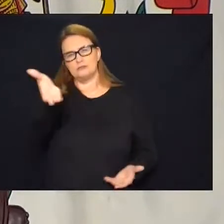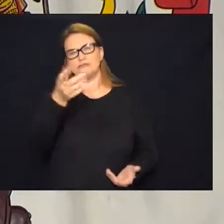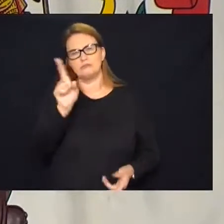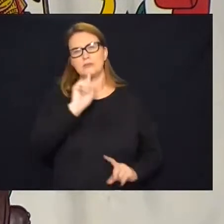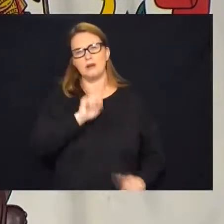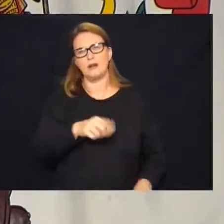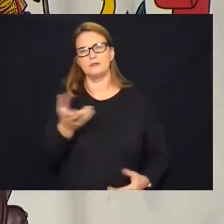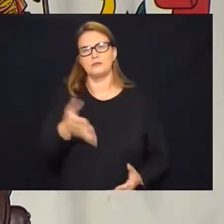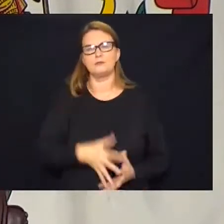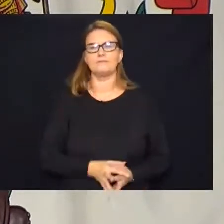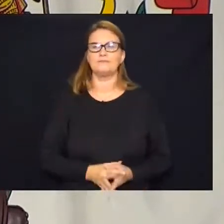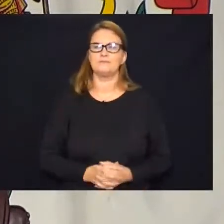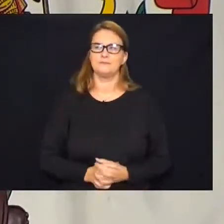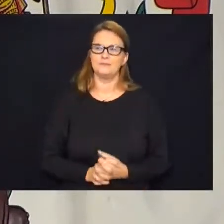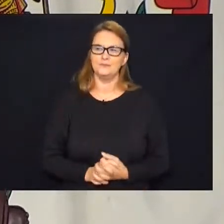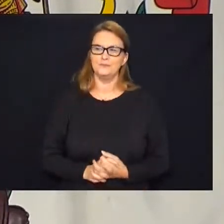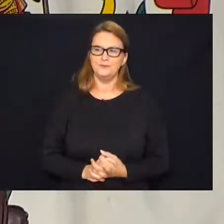him.